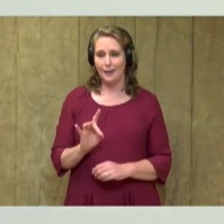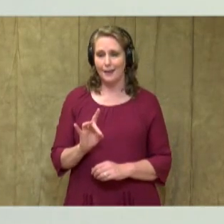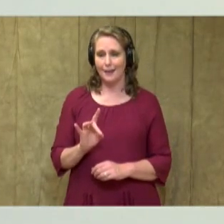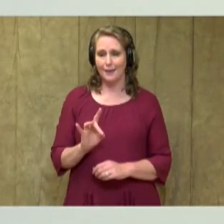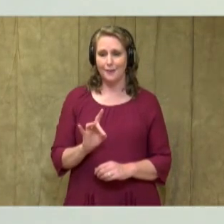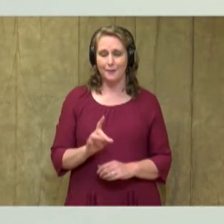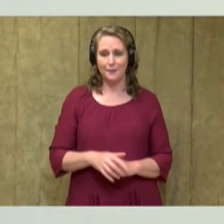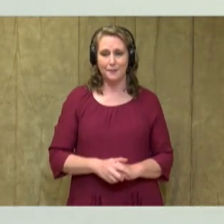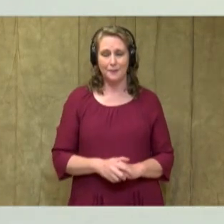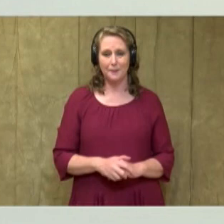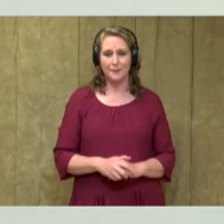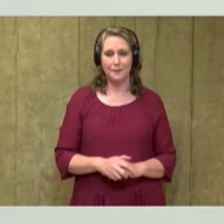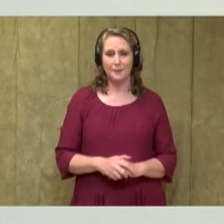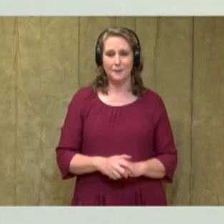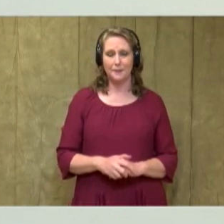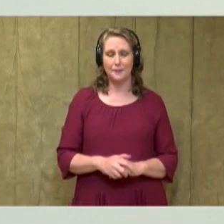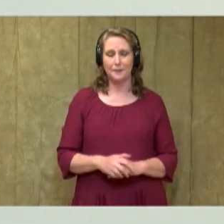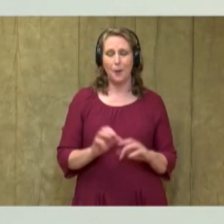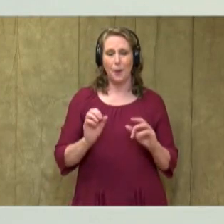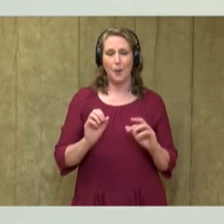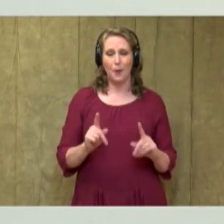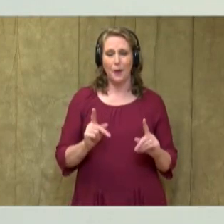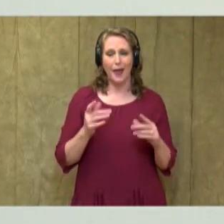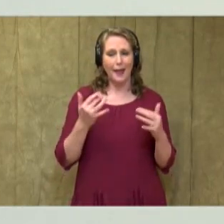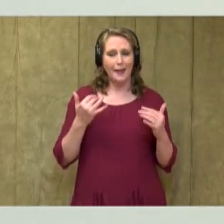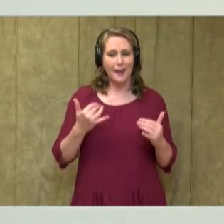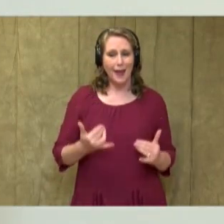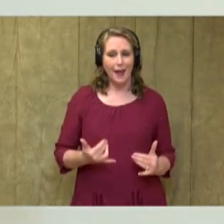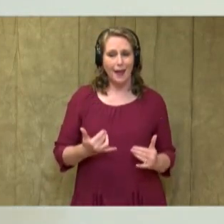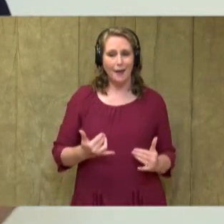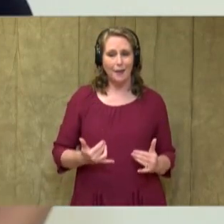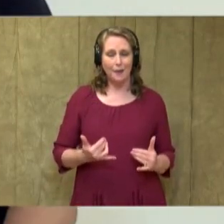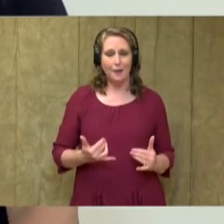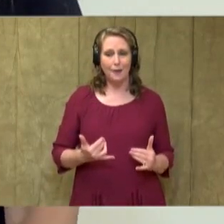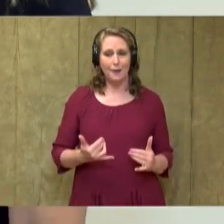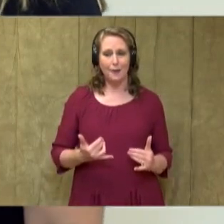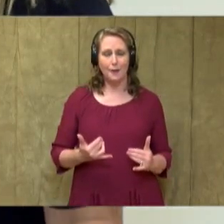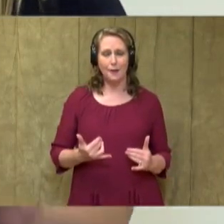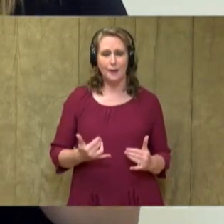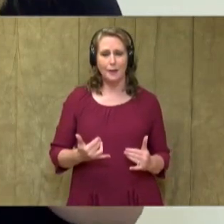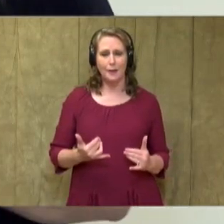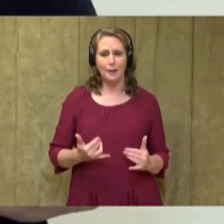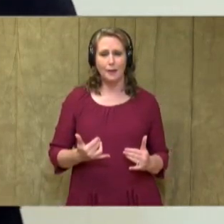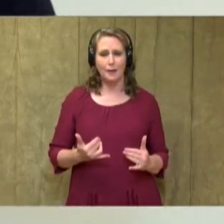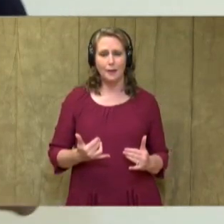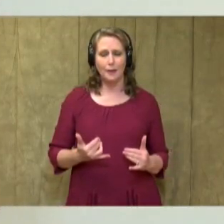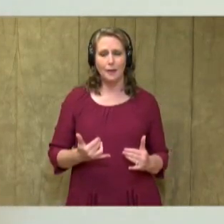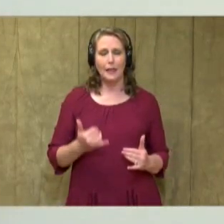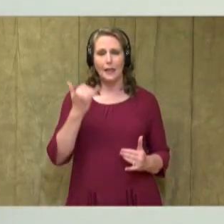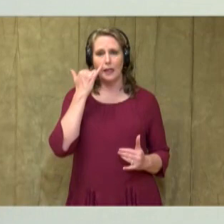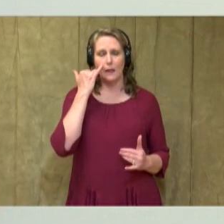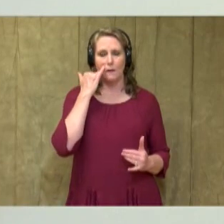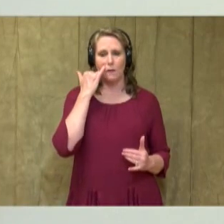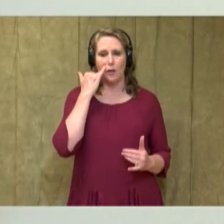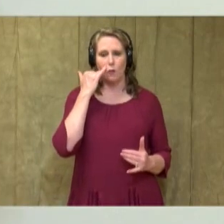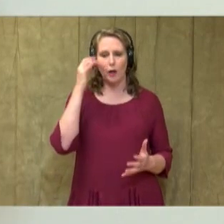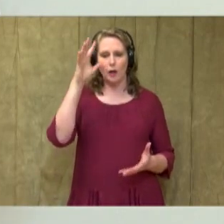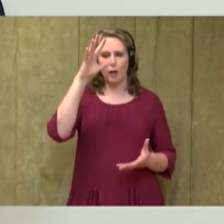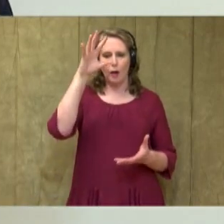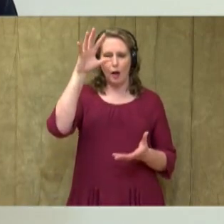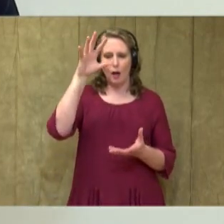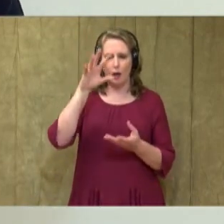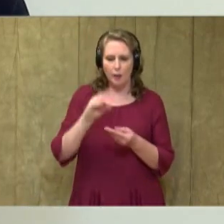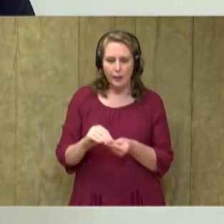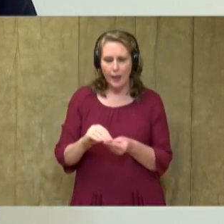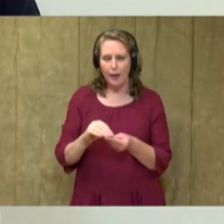8. Okay, so now, what do you think that we would need to do if we wanted to put these